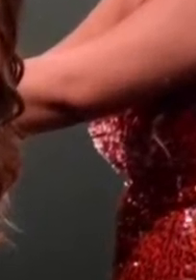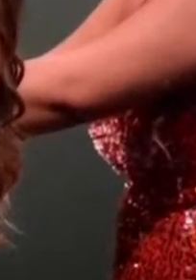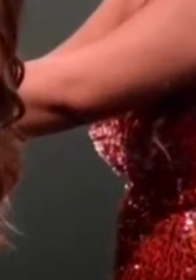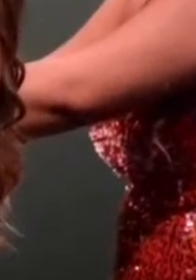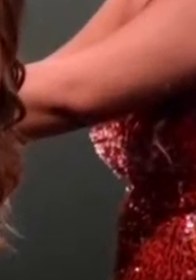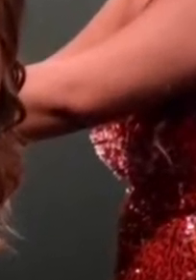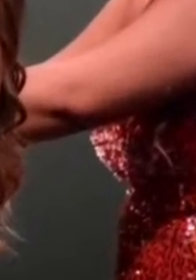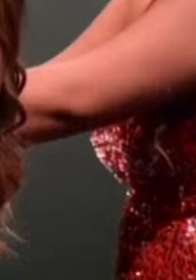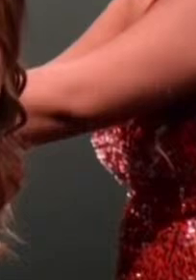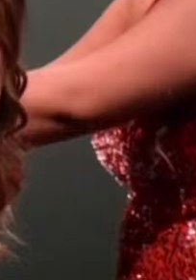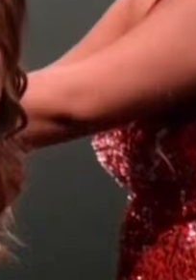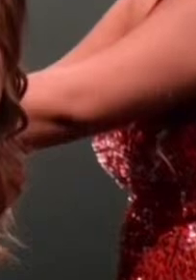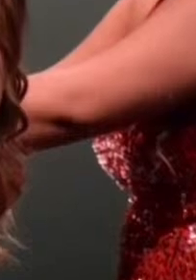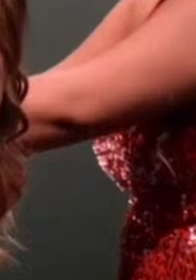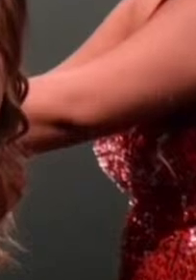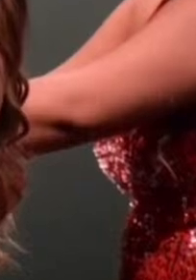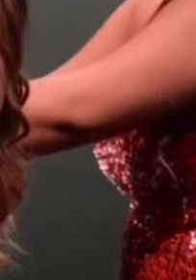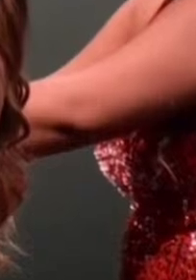sunrise.